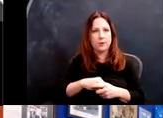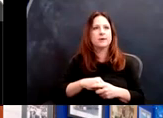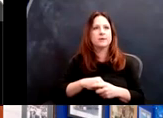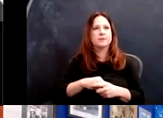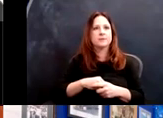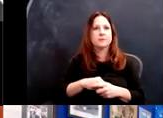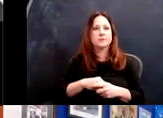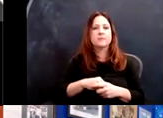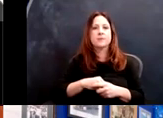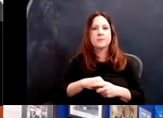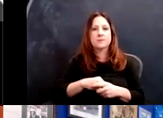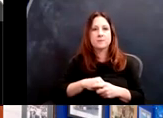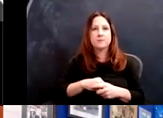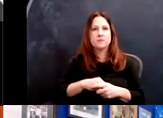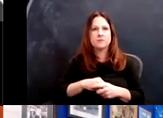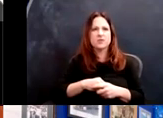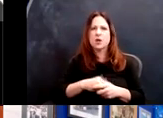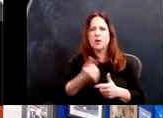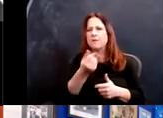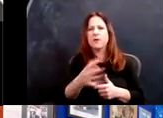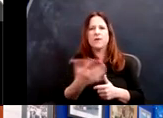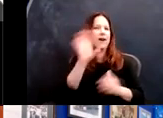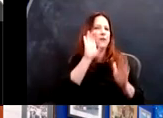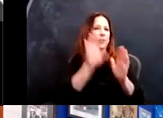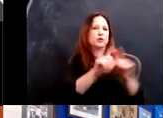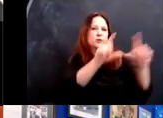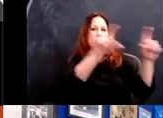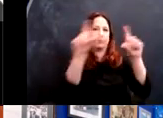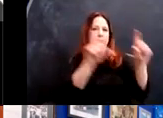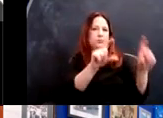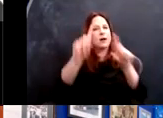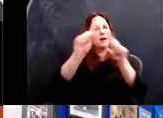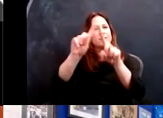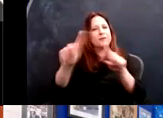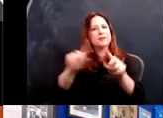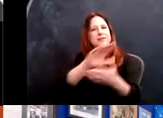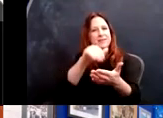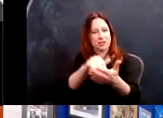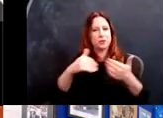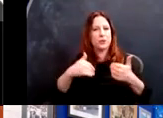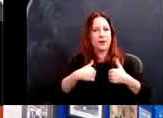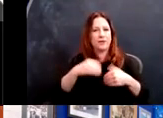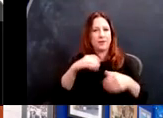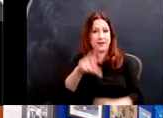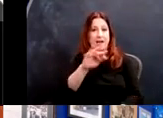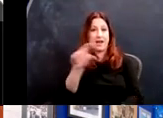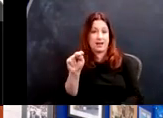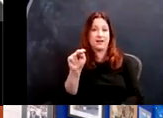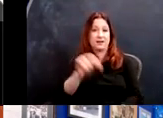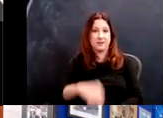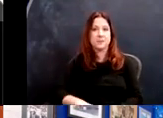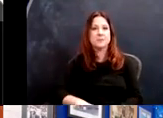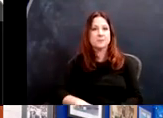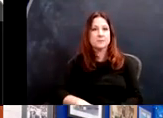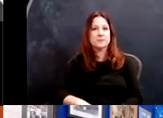please? So here is just a few pictures of the centers that we have in Connecticut. We have